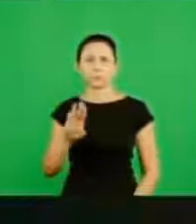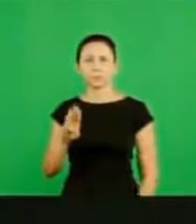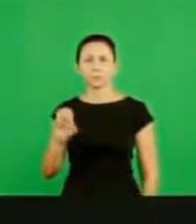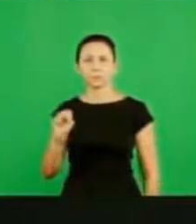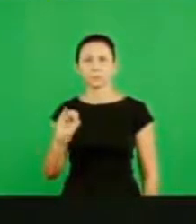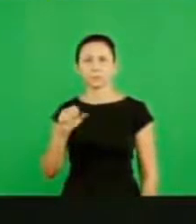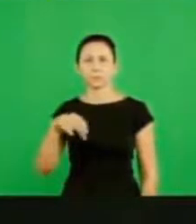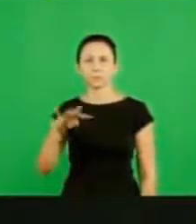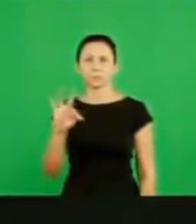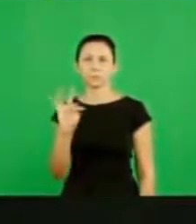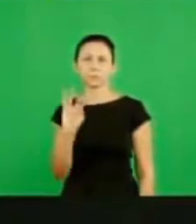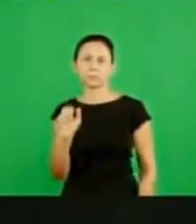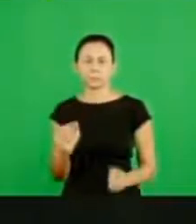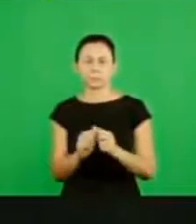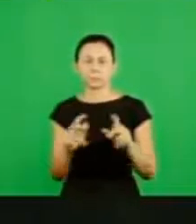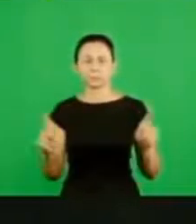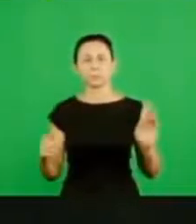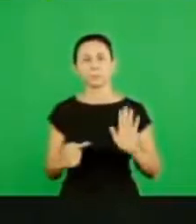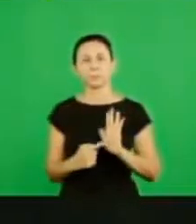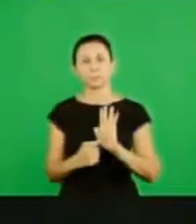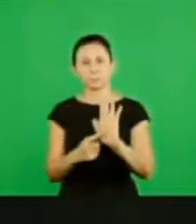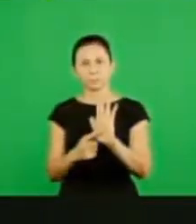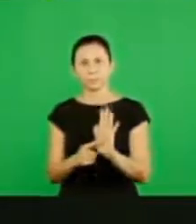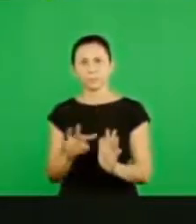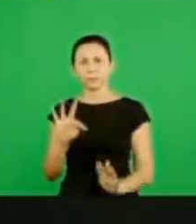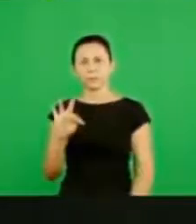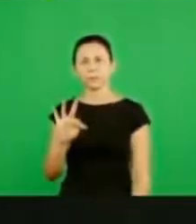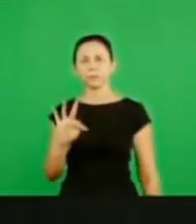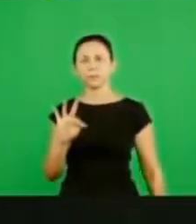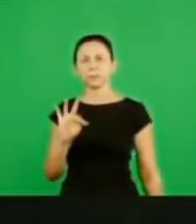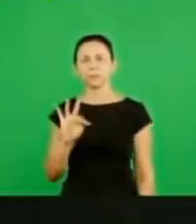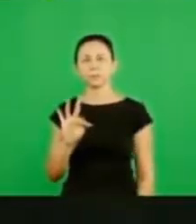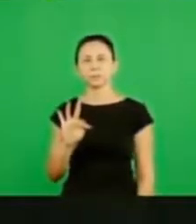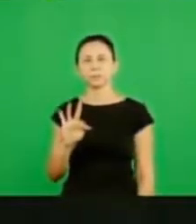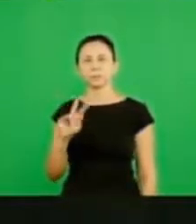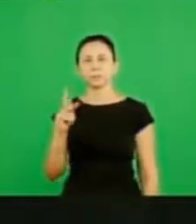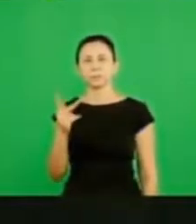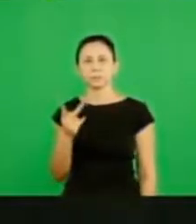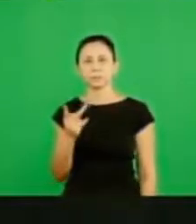Chernobyl, look, Chernobyl means wormwood.